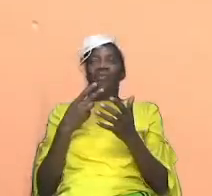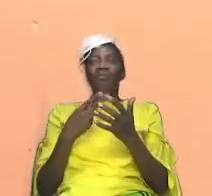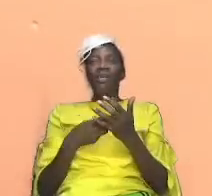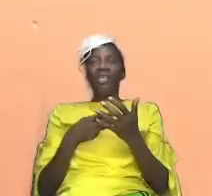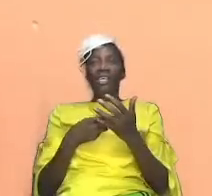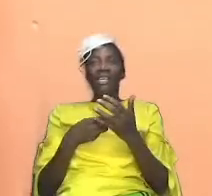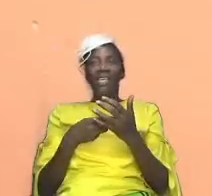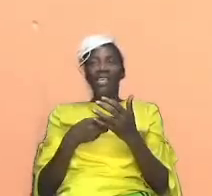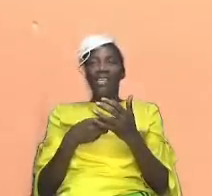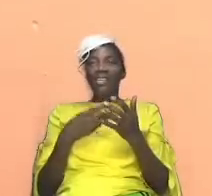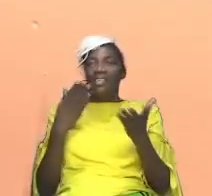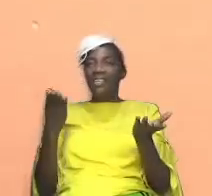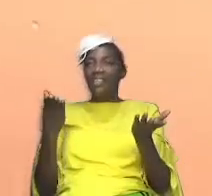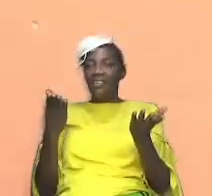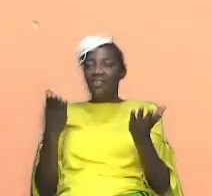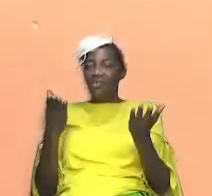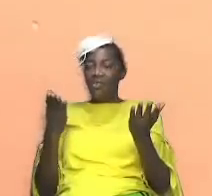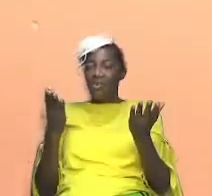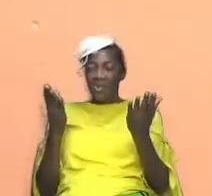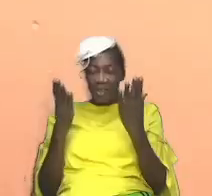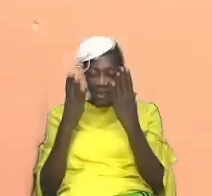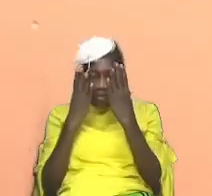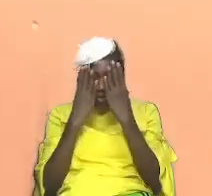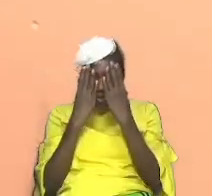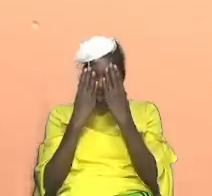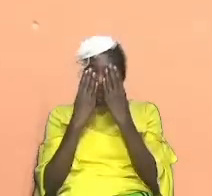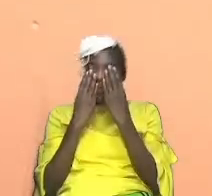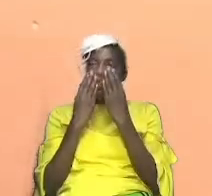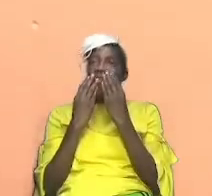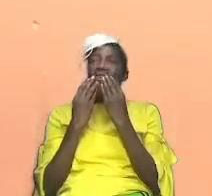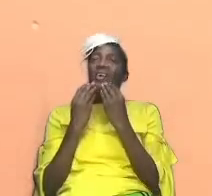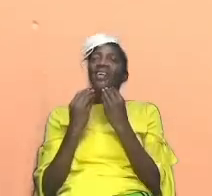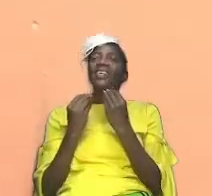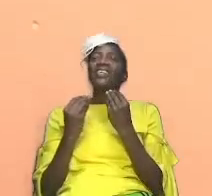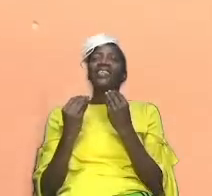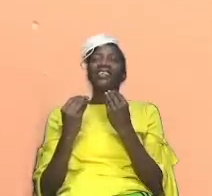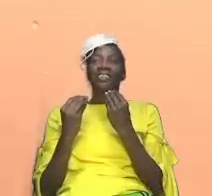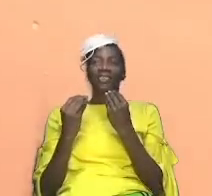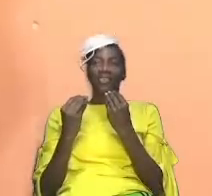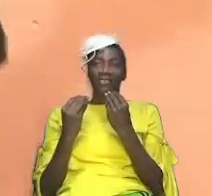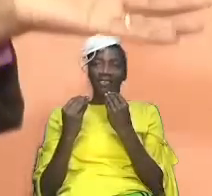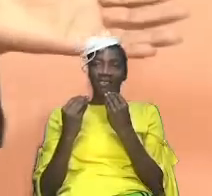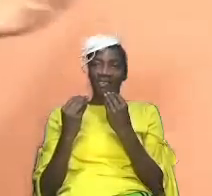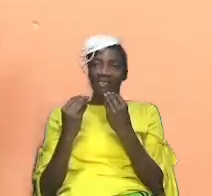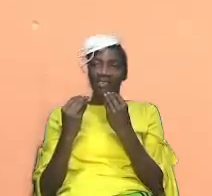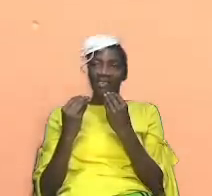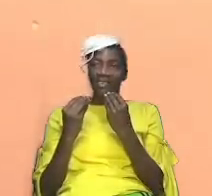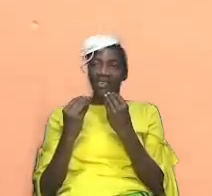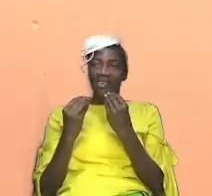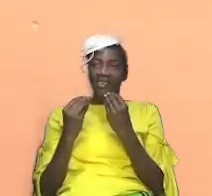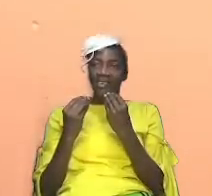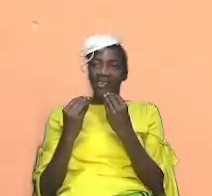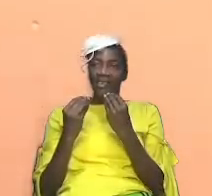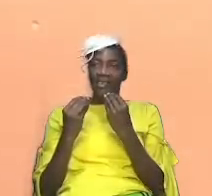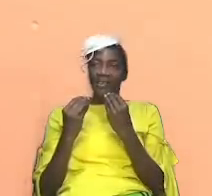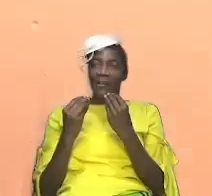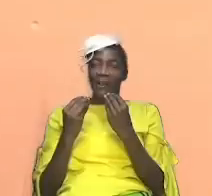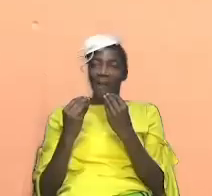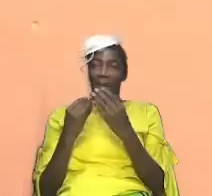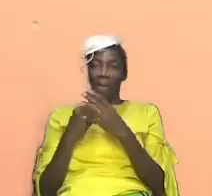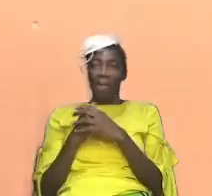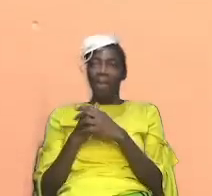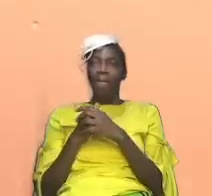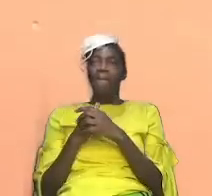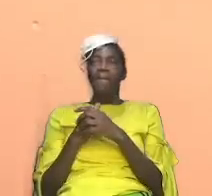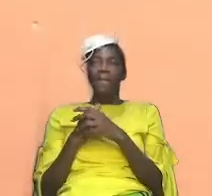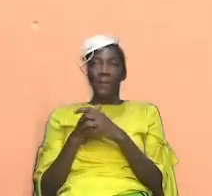simply that he or she's precious to me. These are metaphors. You understand? Raining cats and dogs, the apple of my